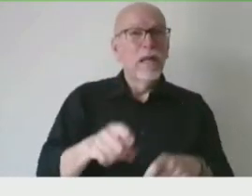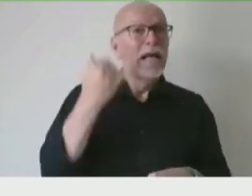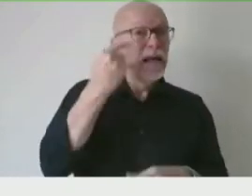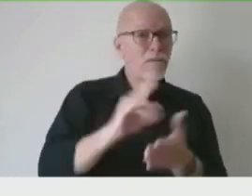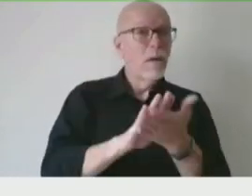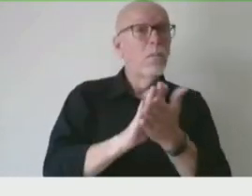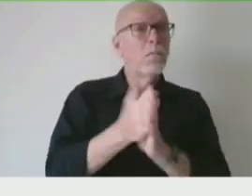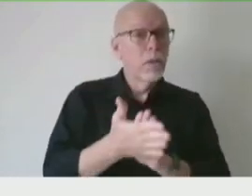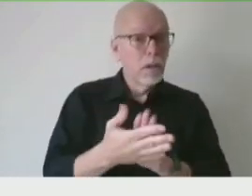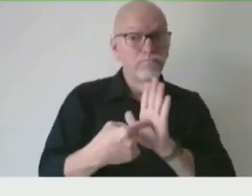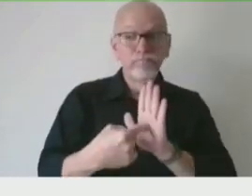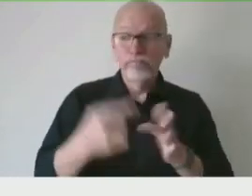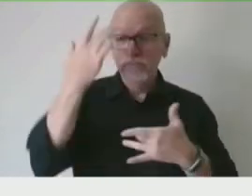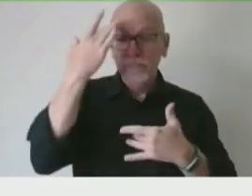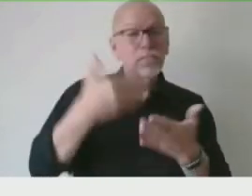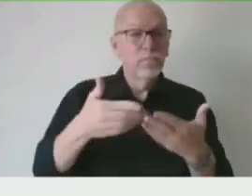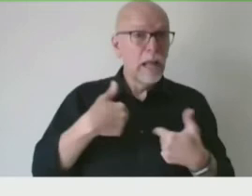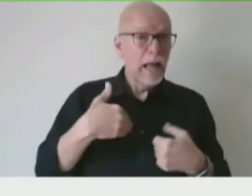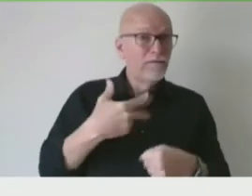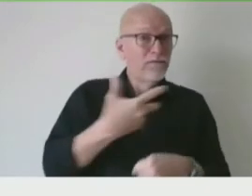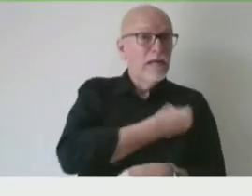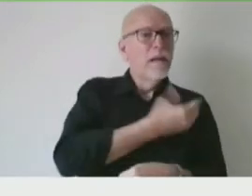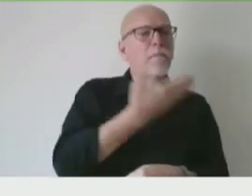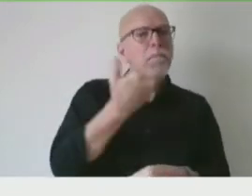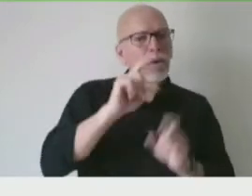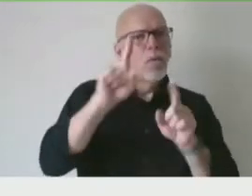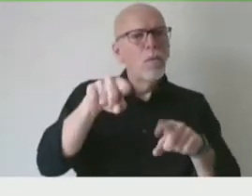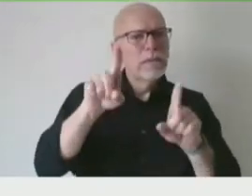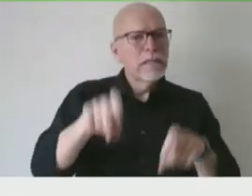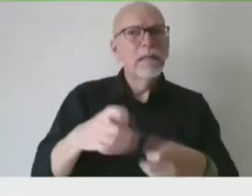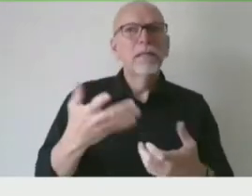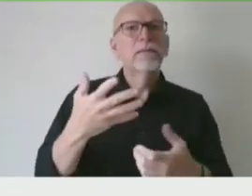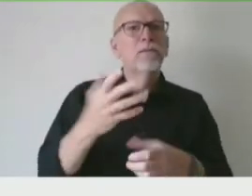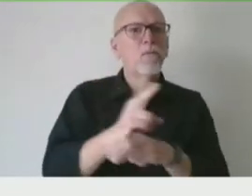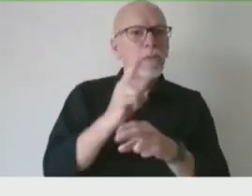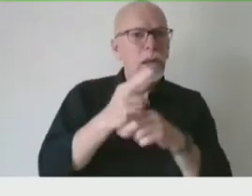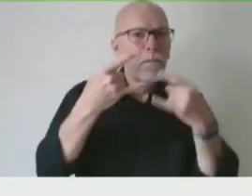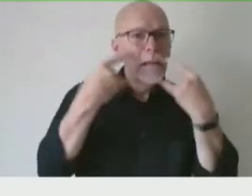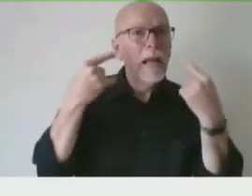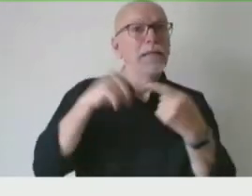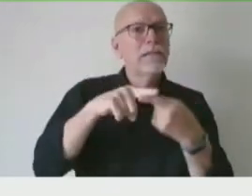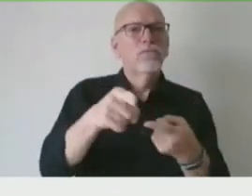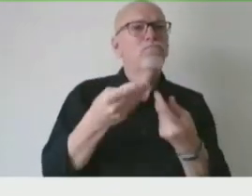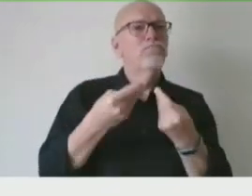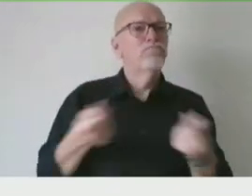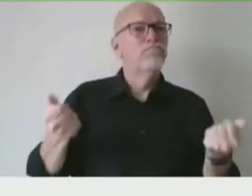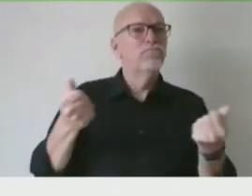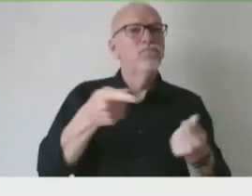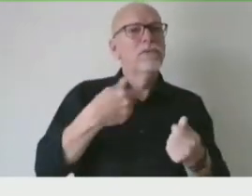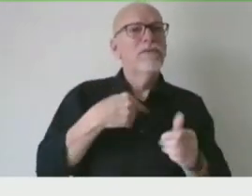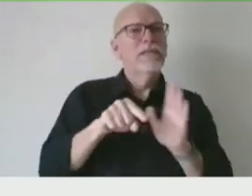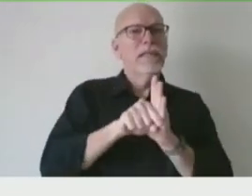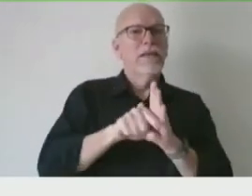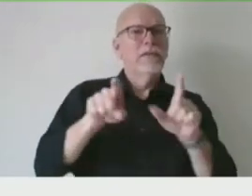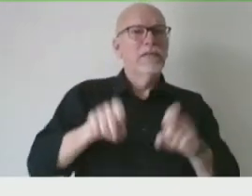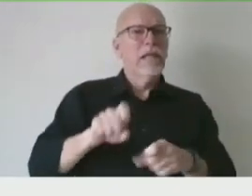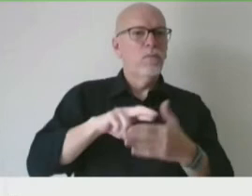even if you're fully vaccinated, get tested and wear a mask until you are symptom-free and you have a negative test